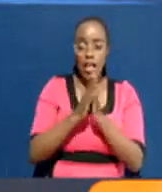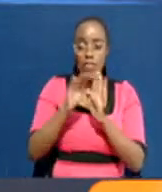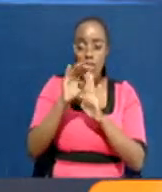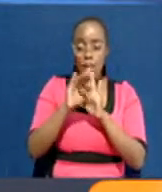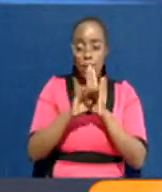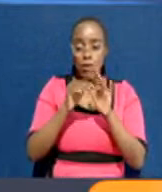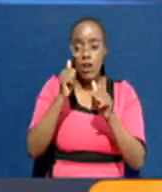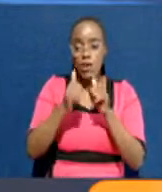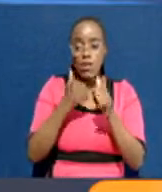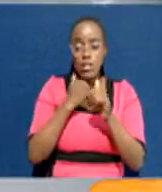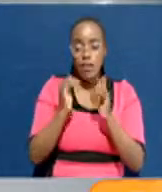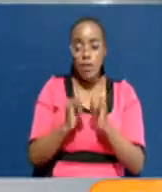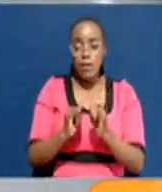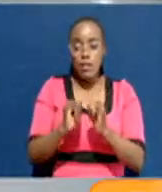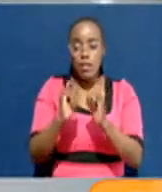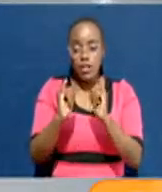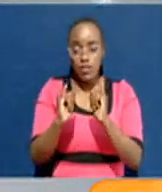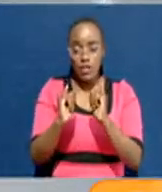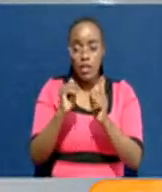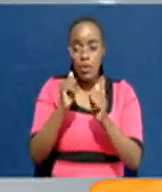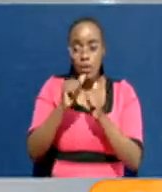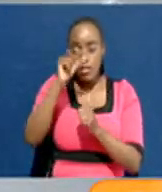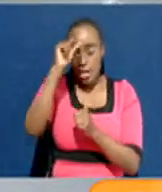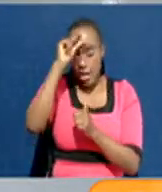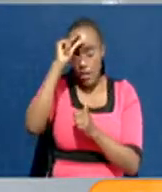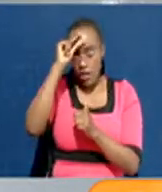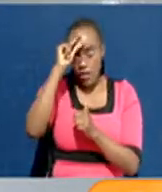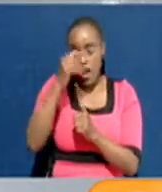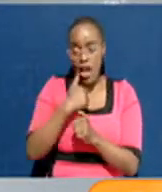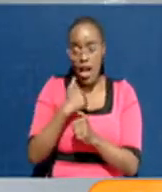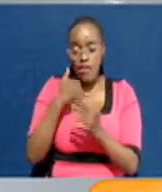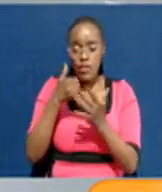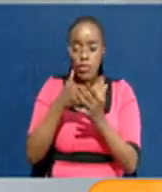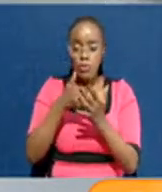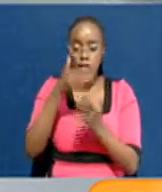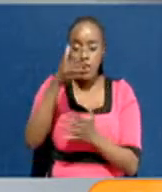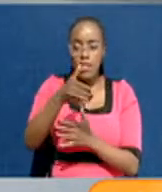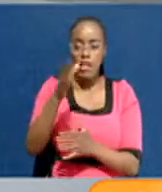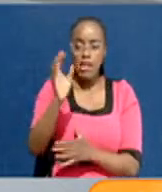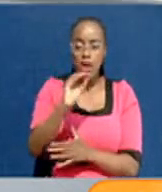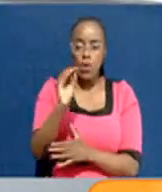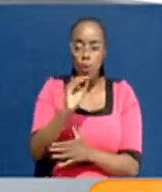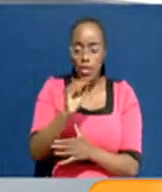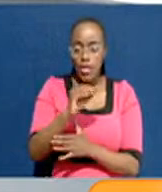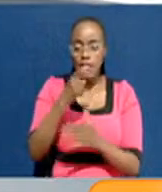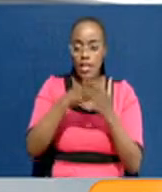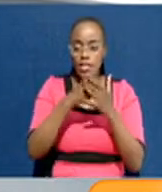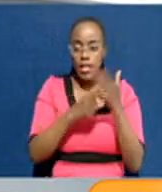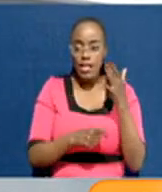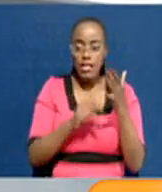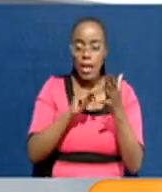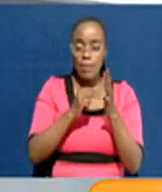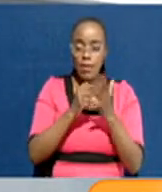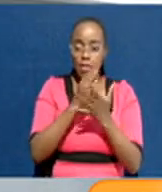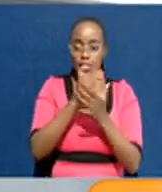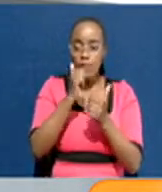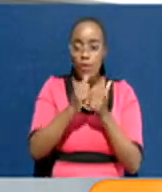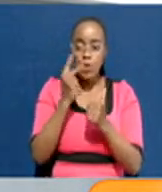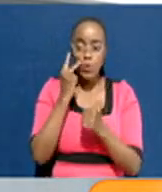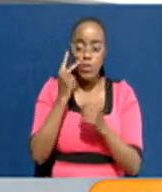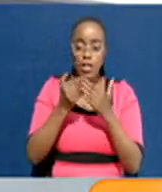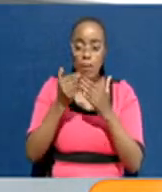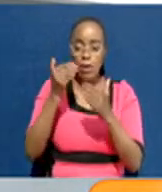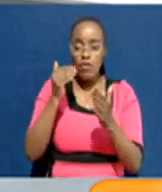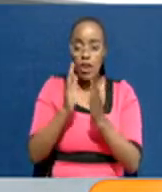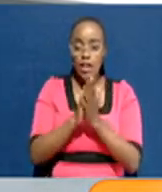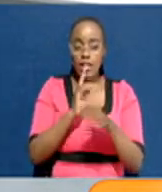that were being executed for the previous government don't get the immediate priority when a new government comes in. So this is something we have seen before, and when you